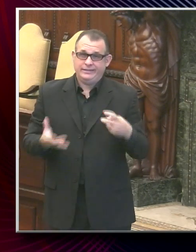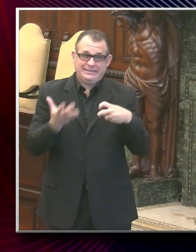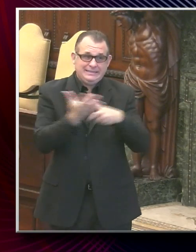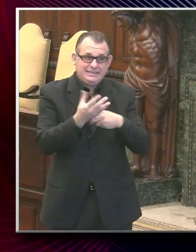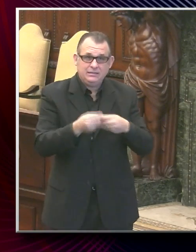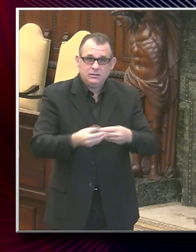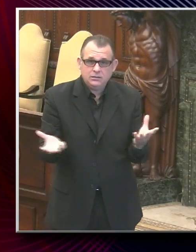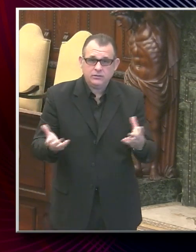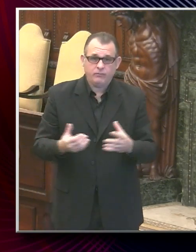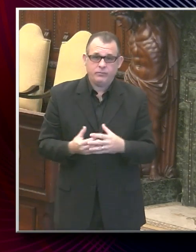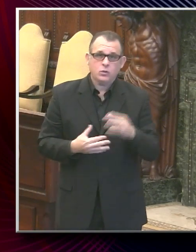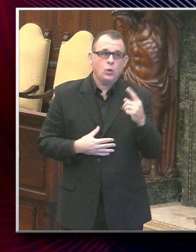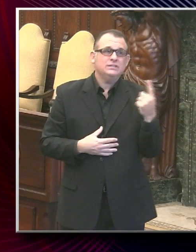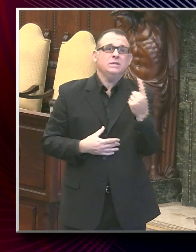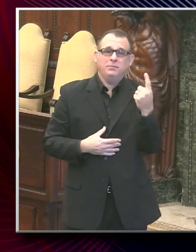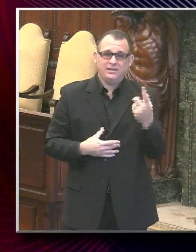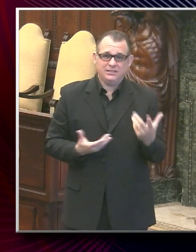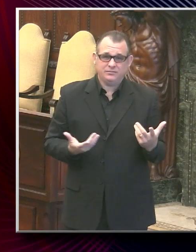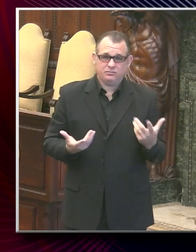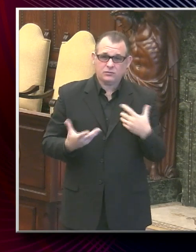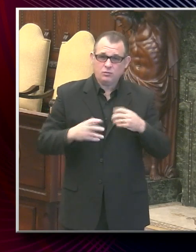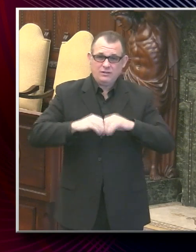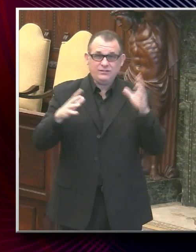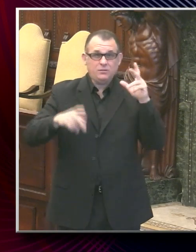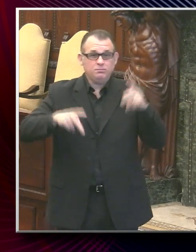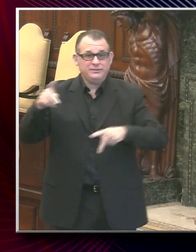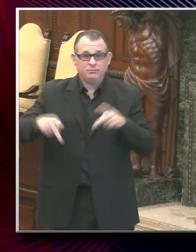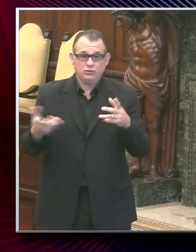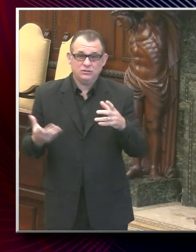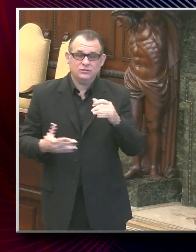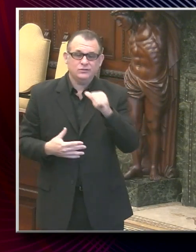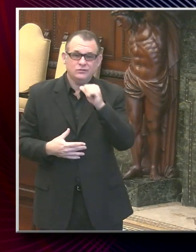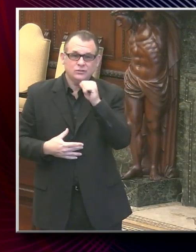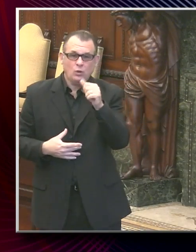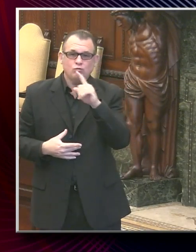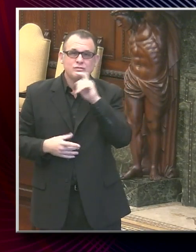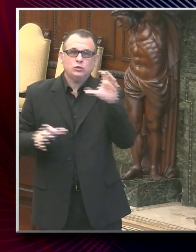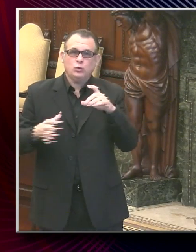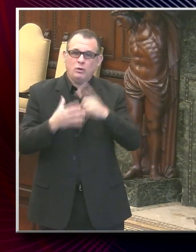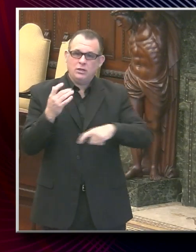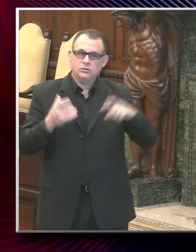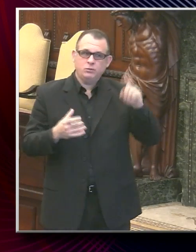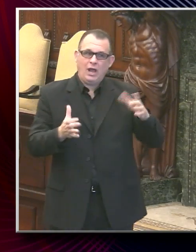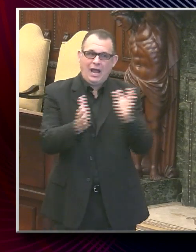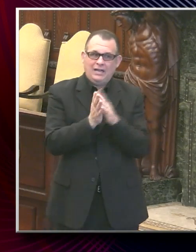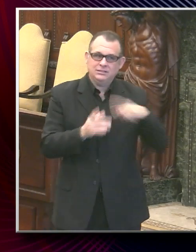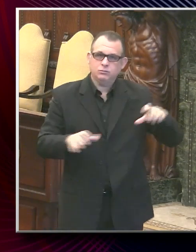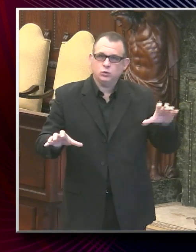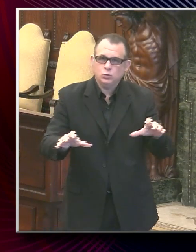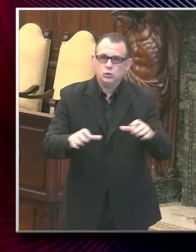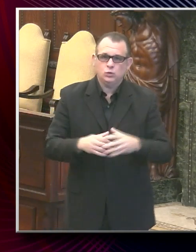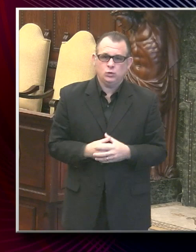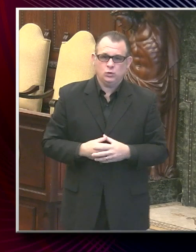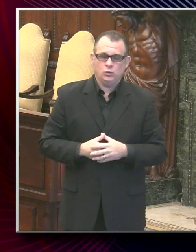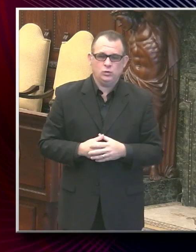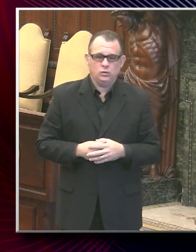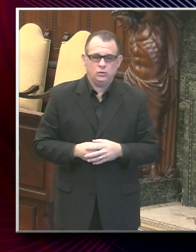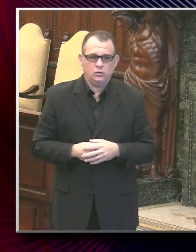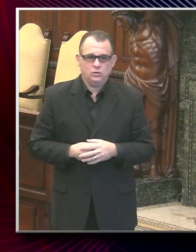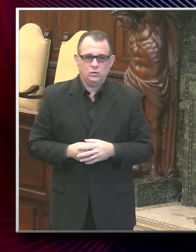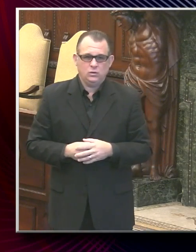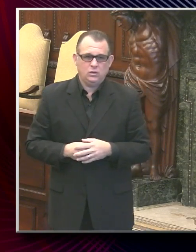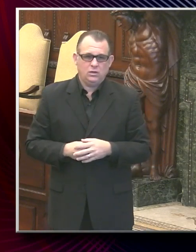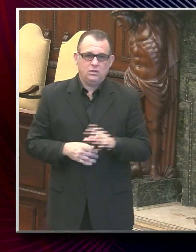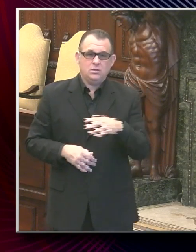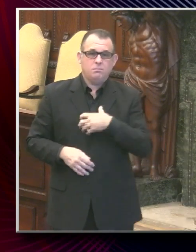something, because it's obvious that people are not doing what you ask them on their own.